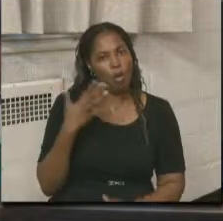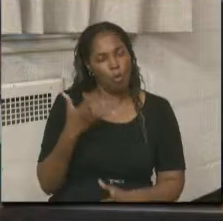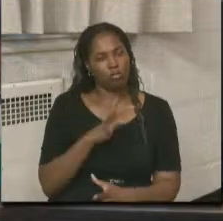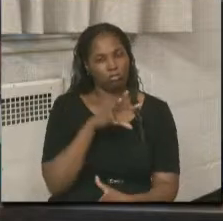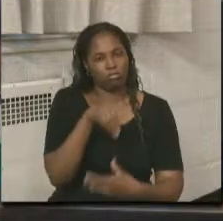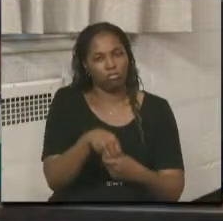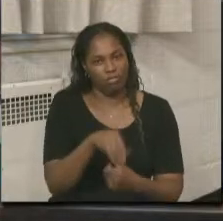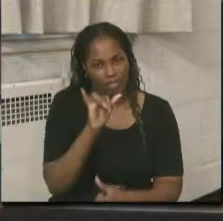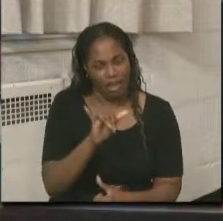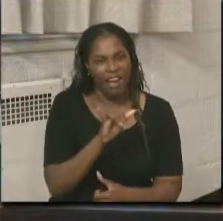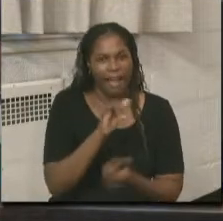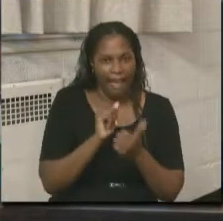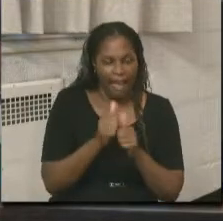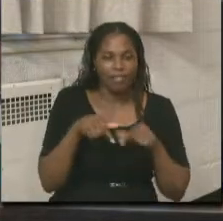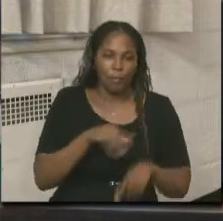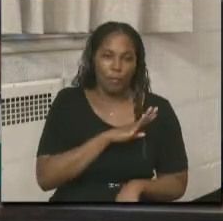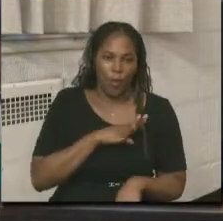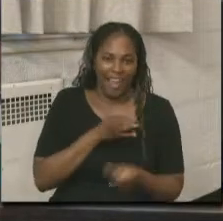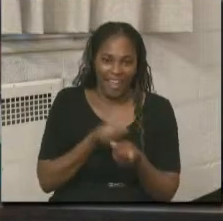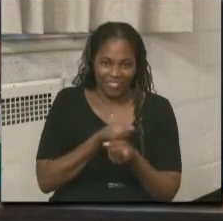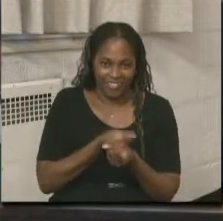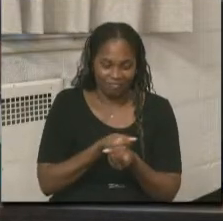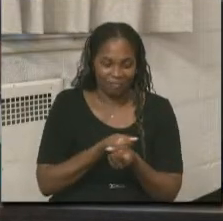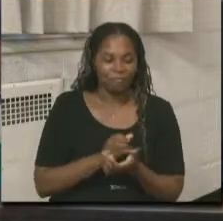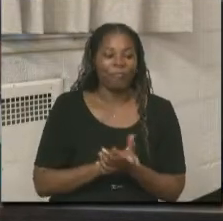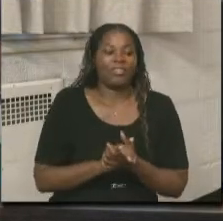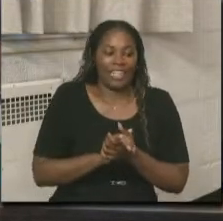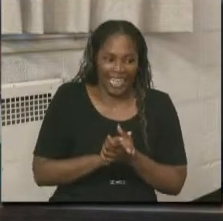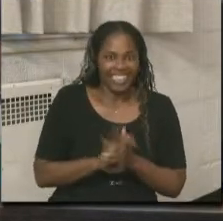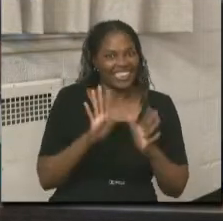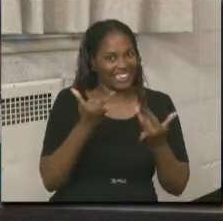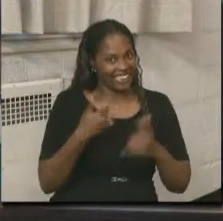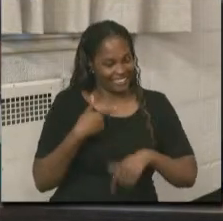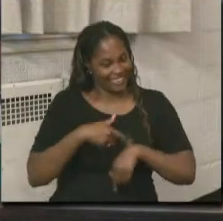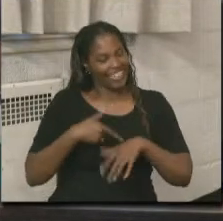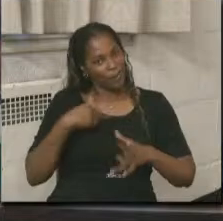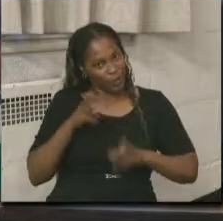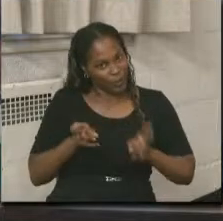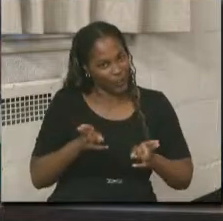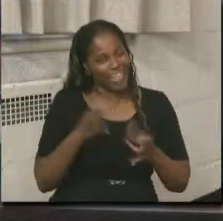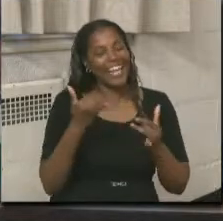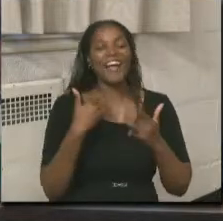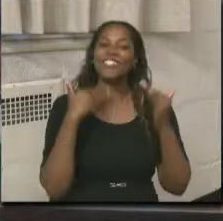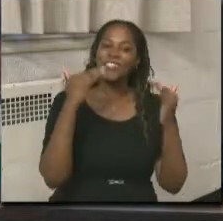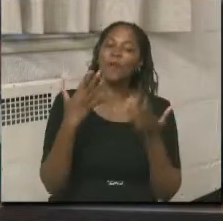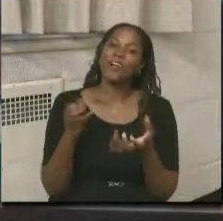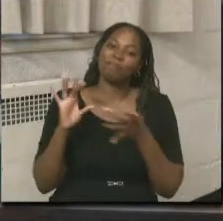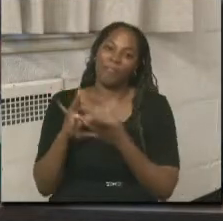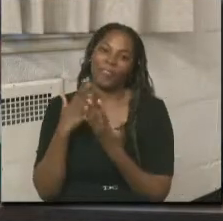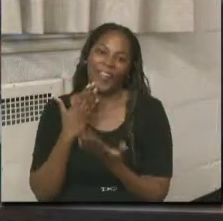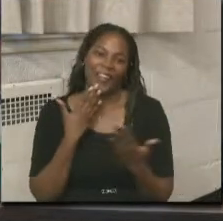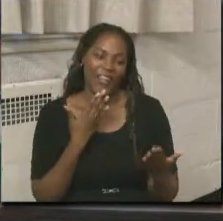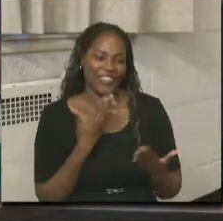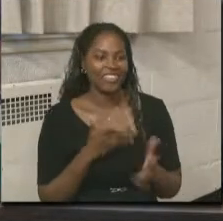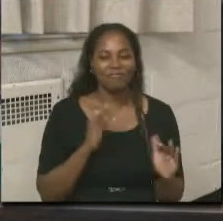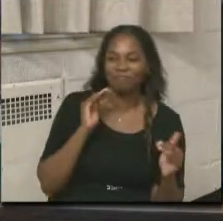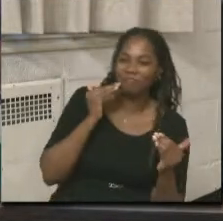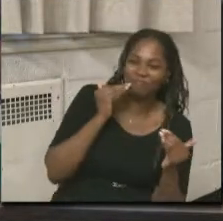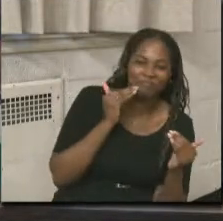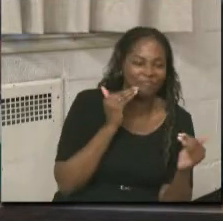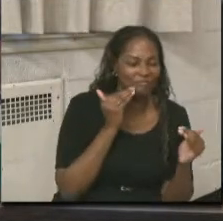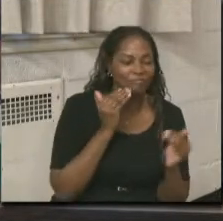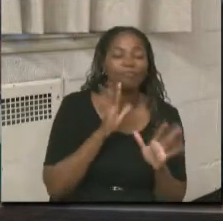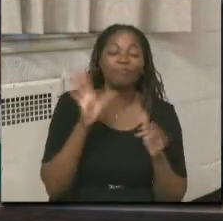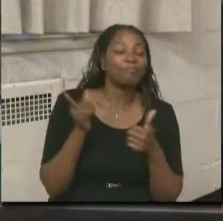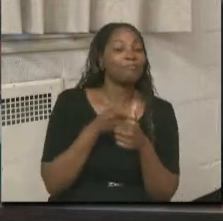advocating. Okay, now I'm going to move to my thank yous, y'all. I'm going to hurry up. So, Take your time. I first want